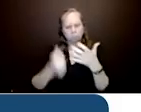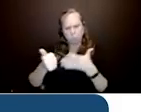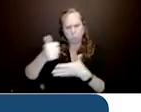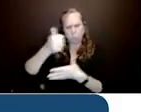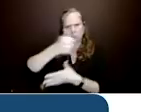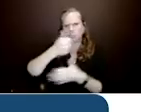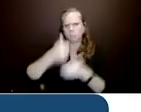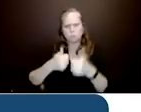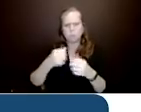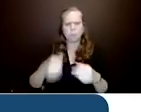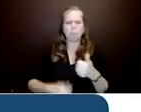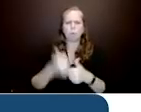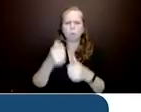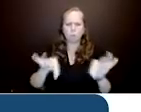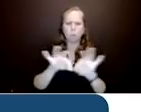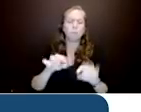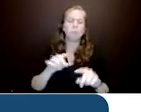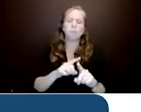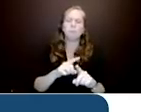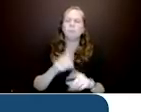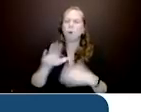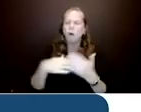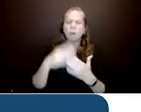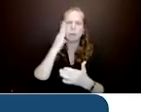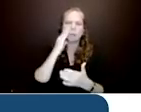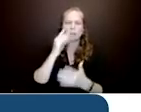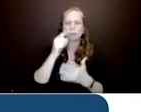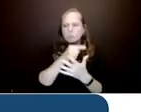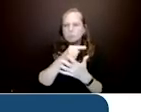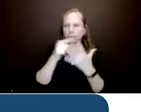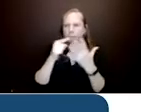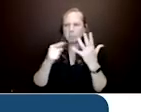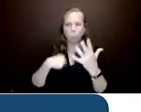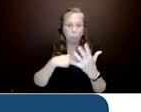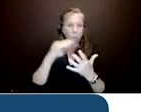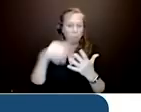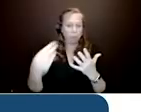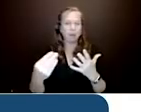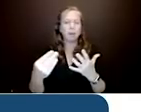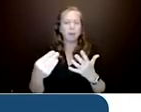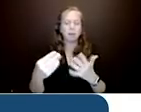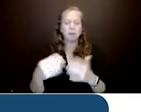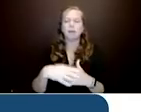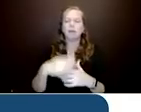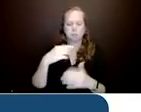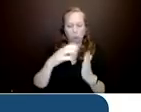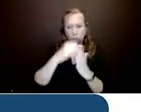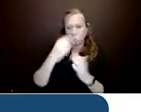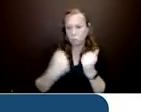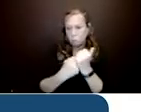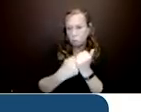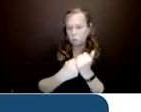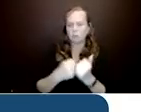The important piece also through all of this experience is that we will be providing student support throughout the day, each